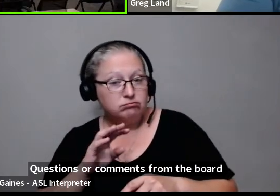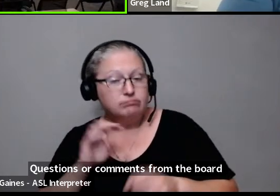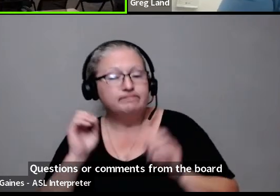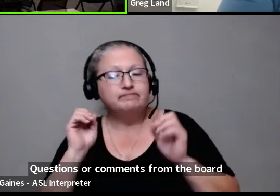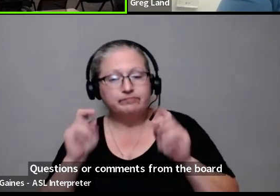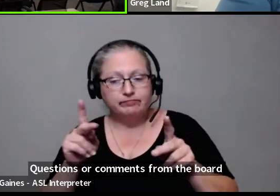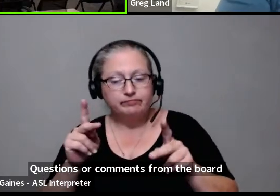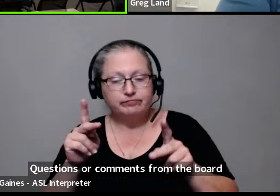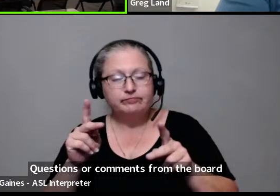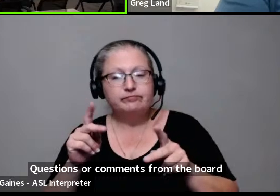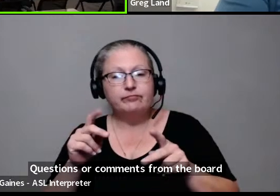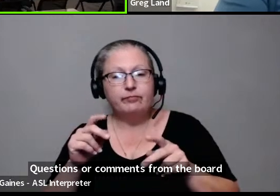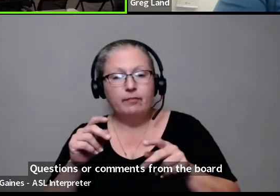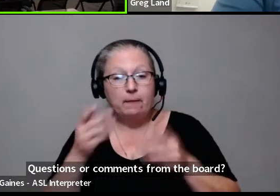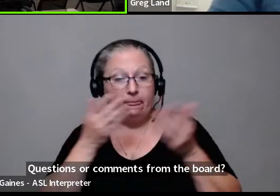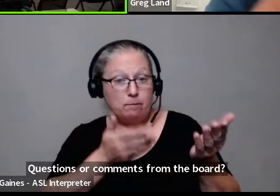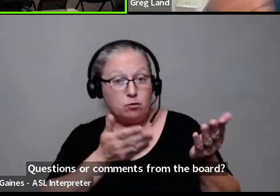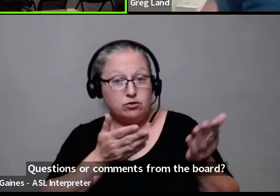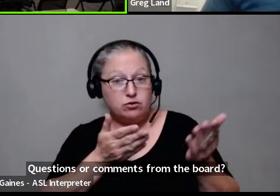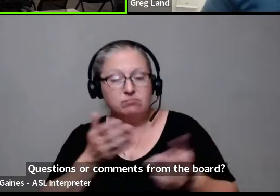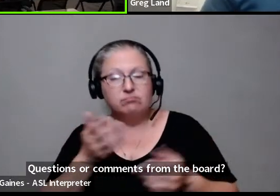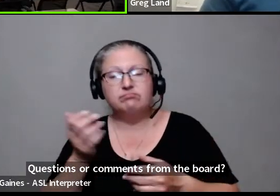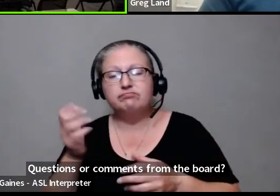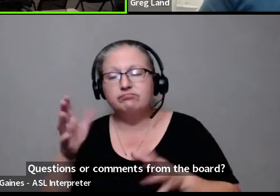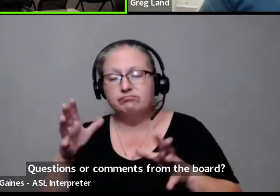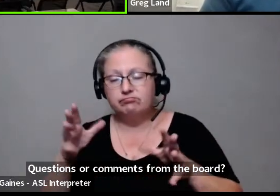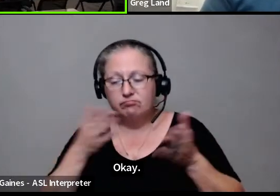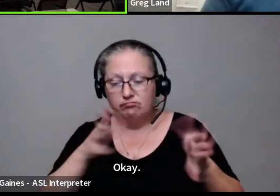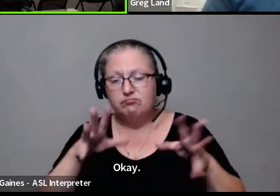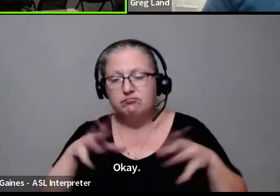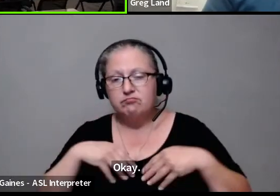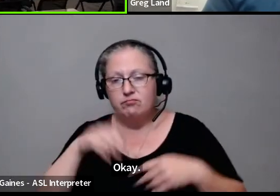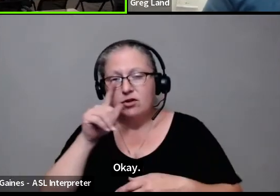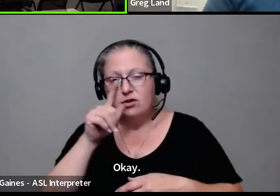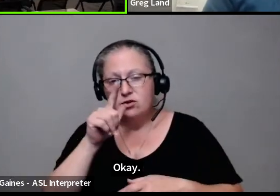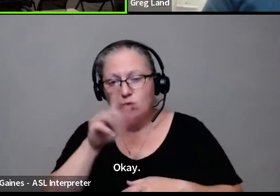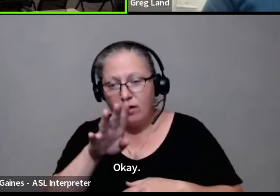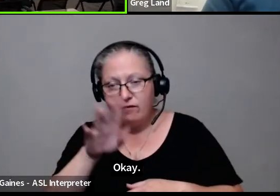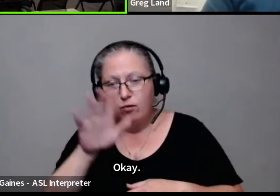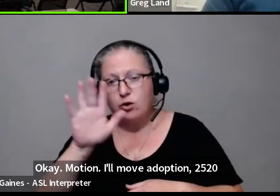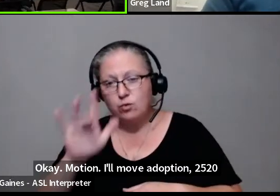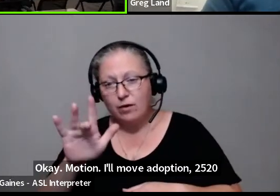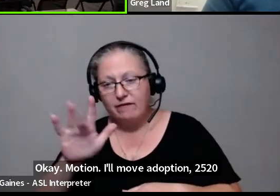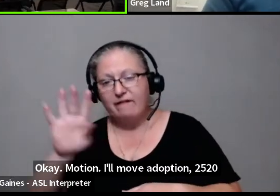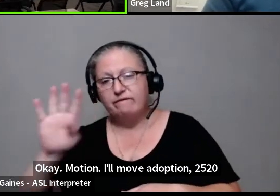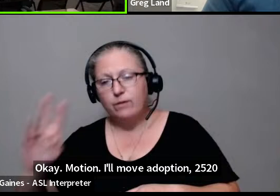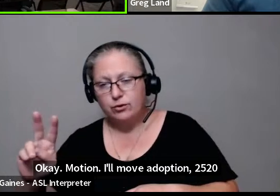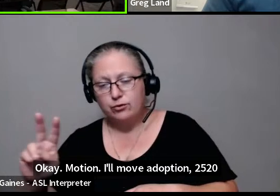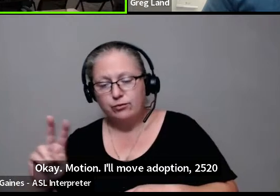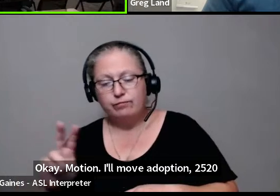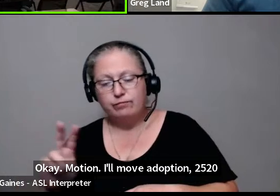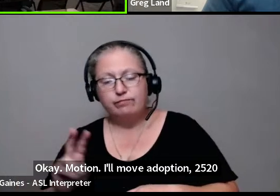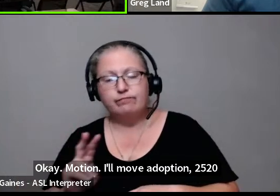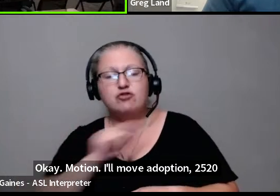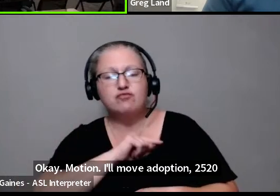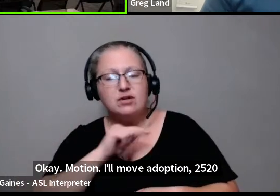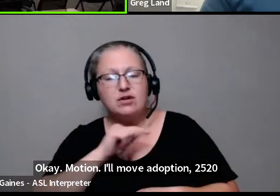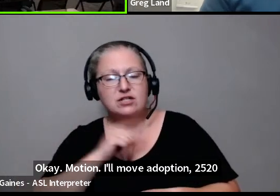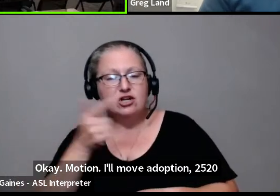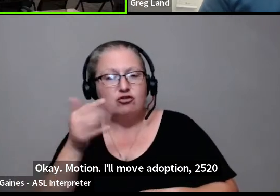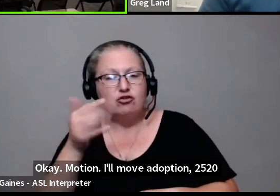Okay, motion. I'll move adoption of 24, 25, 42. Motion by Oh. trustee